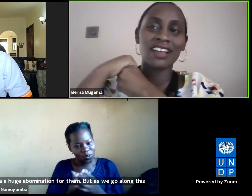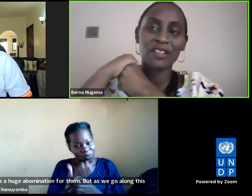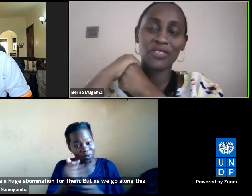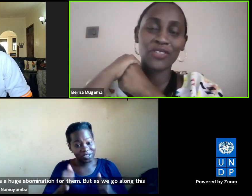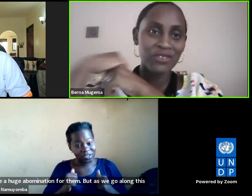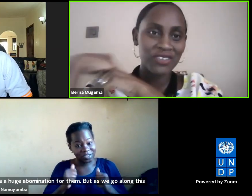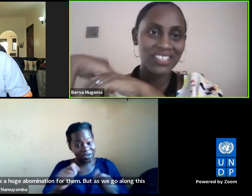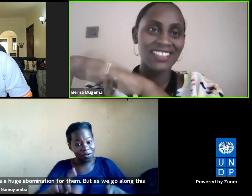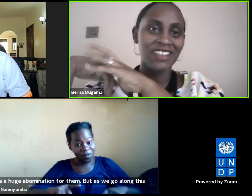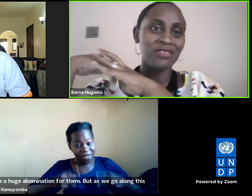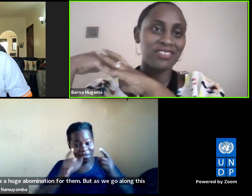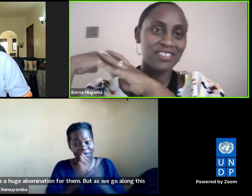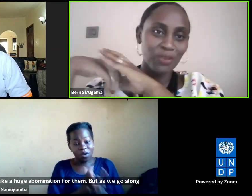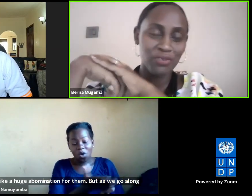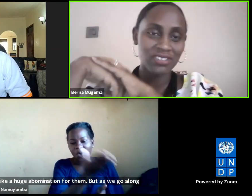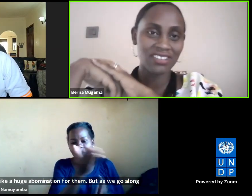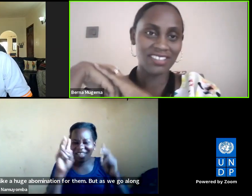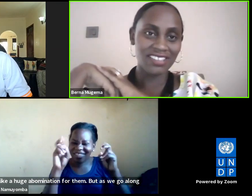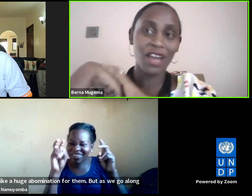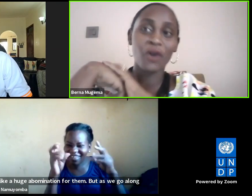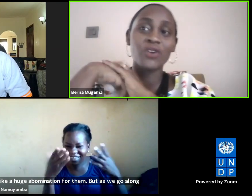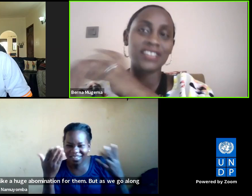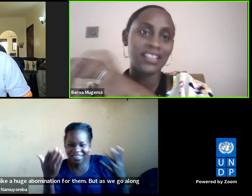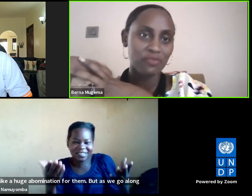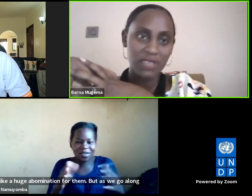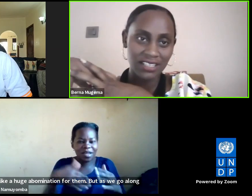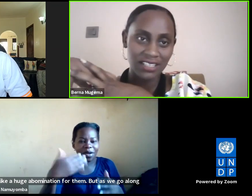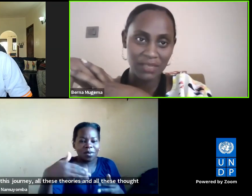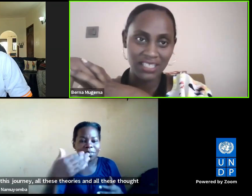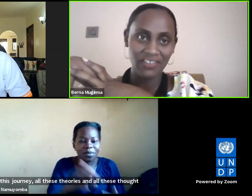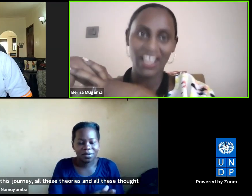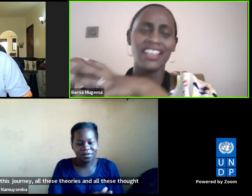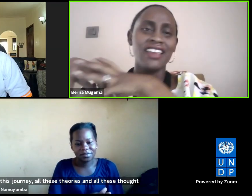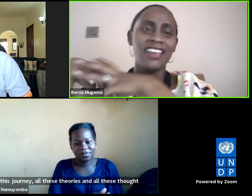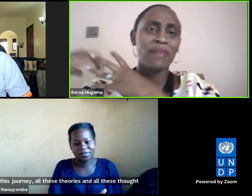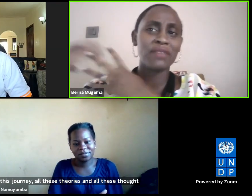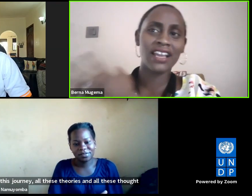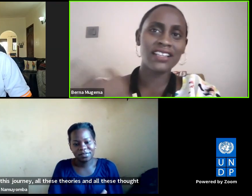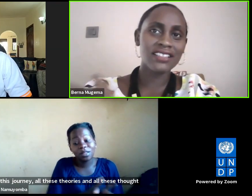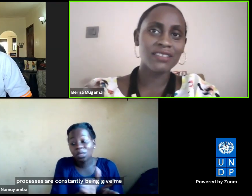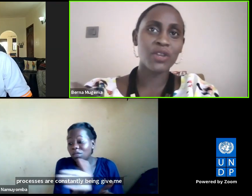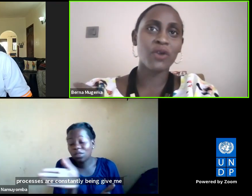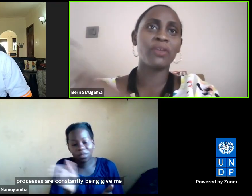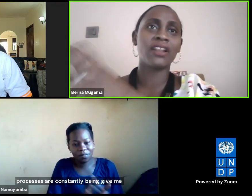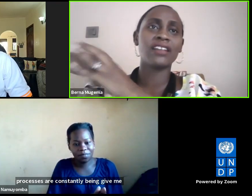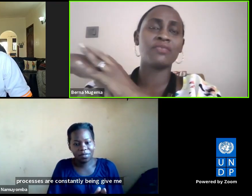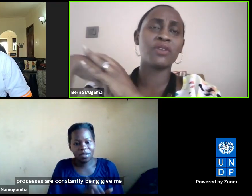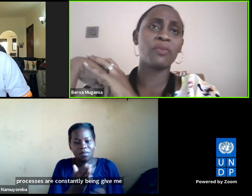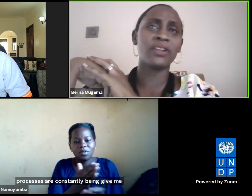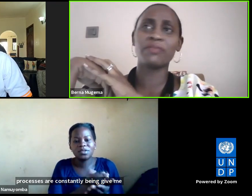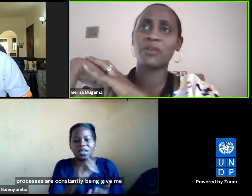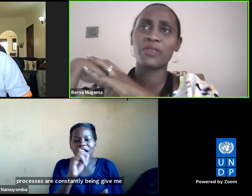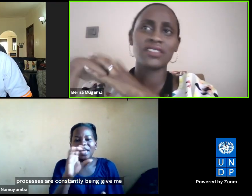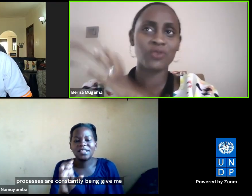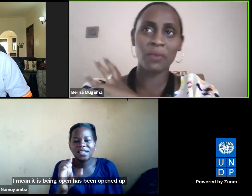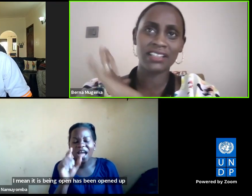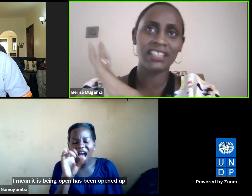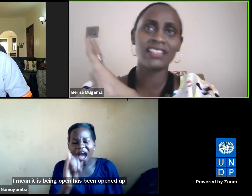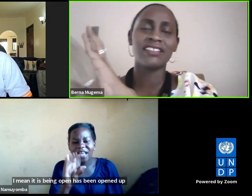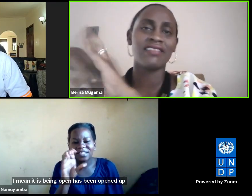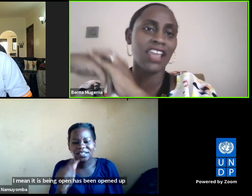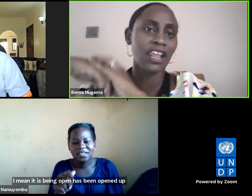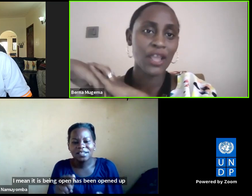these theories and all these thought processes are constantly being demystified. I mean, IT is being opened, has been opened up, and we see so